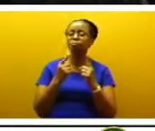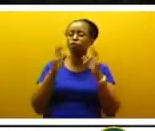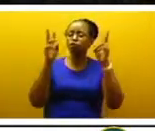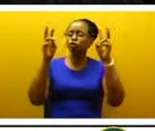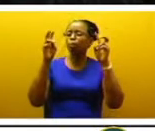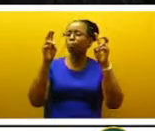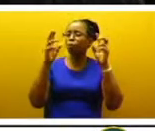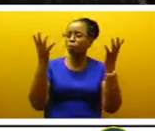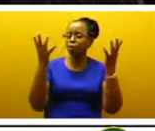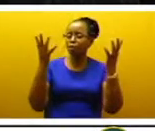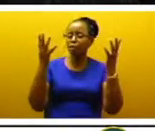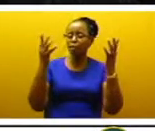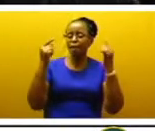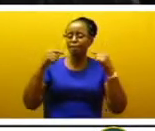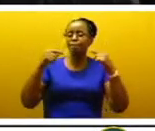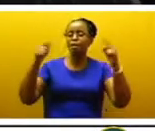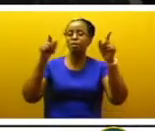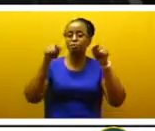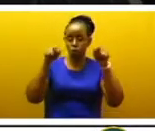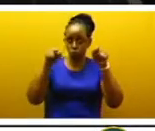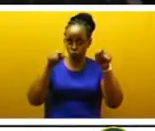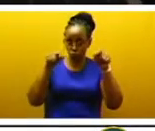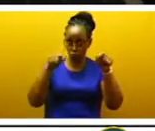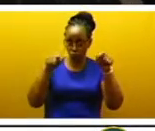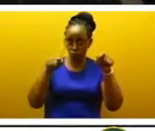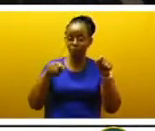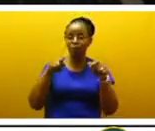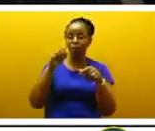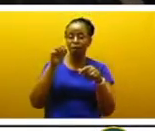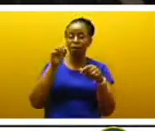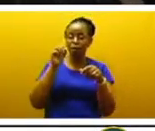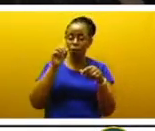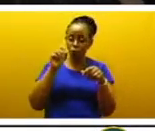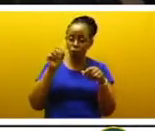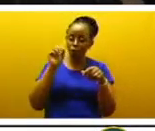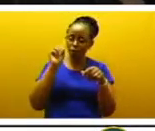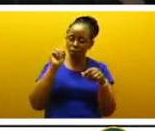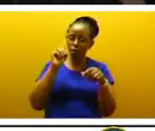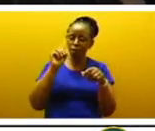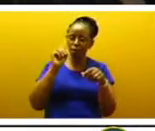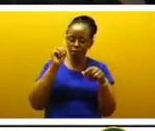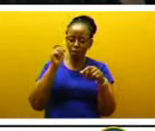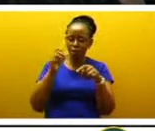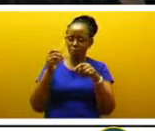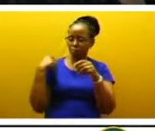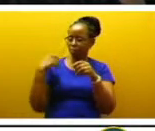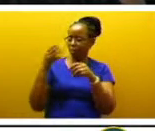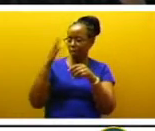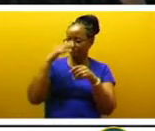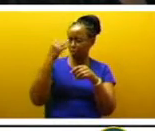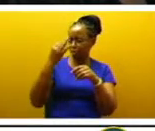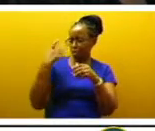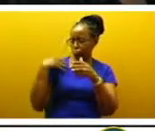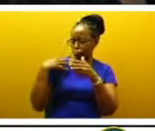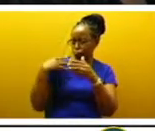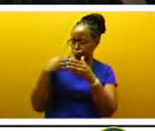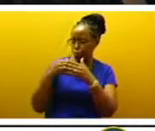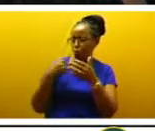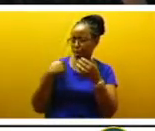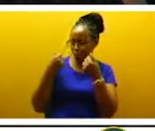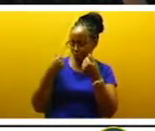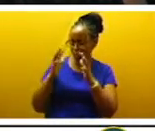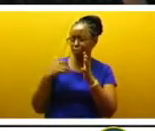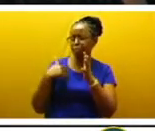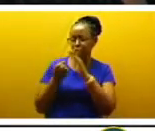you are convinced by what you have heard, and we have gone through this in the last 2-3 days, that